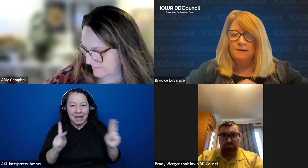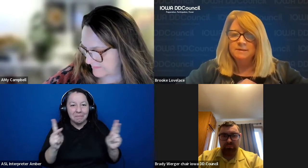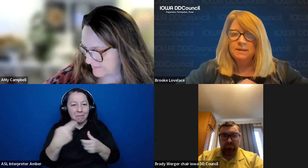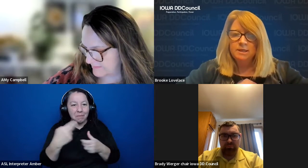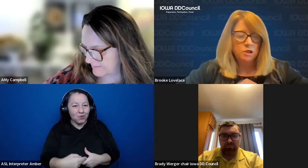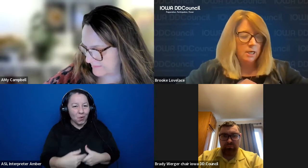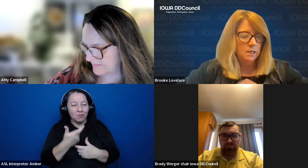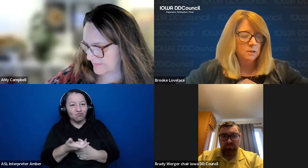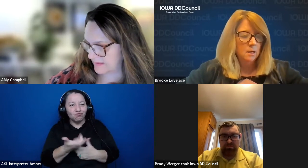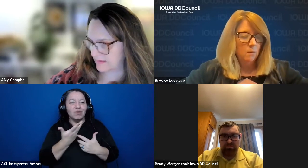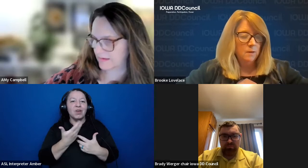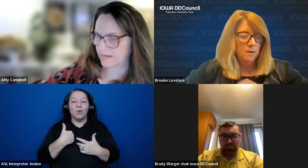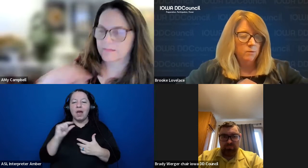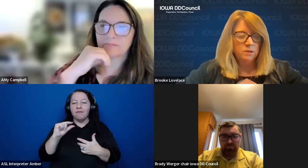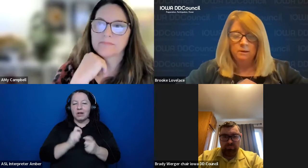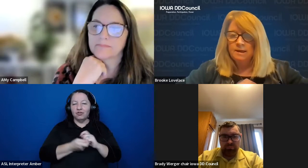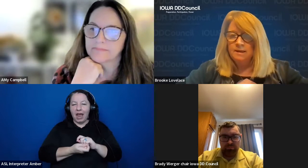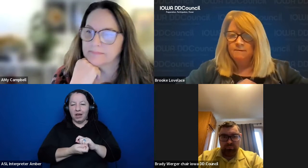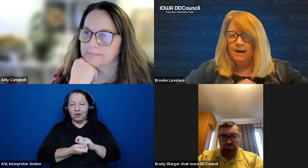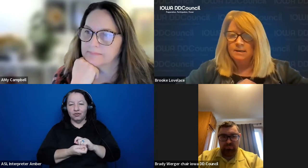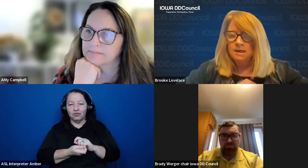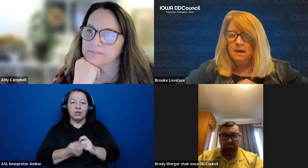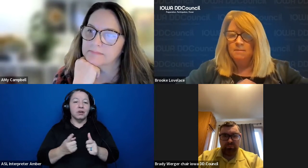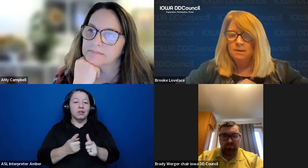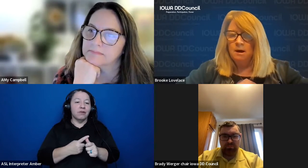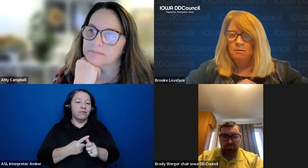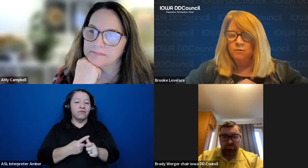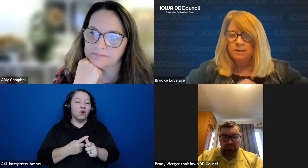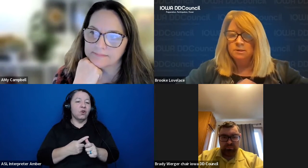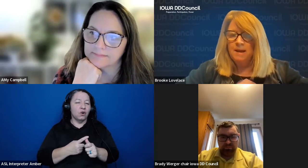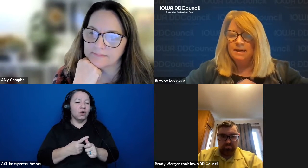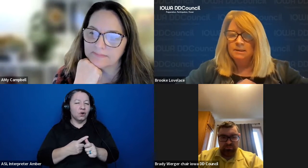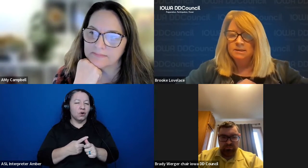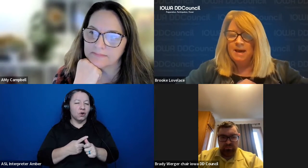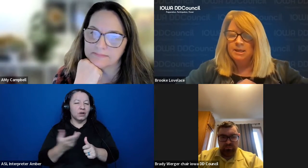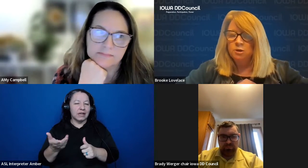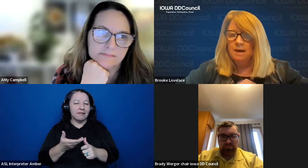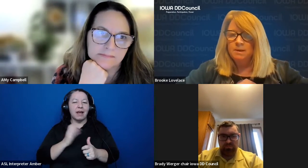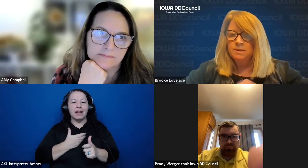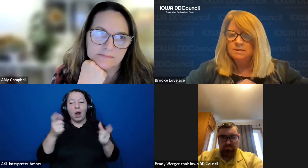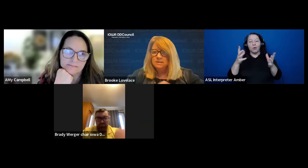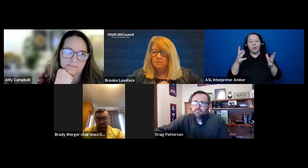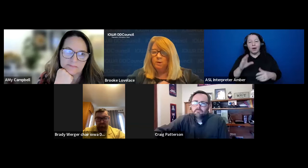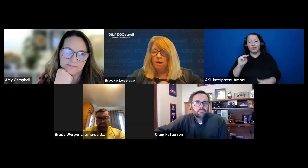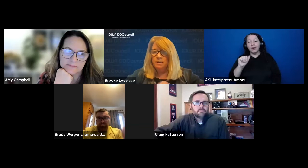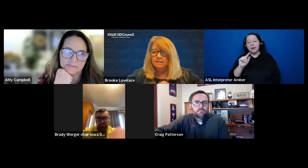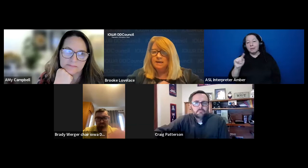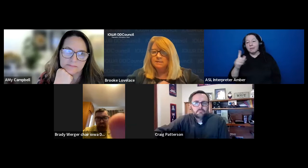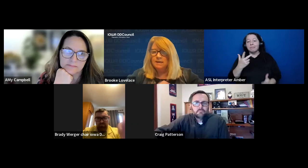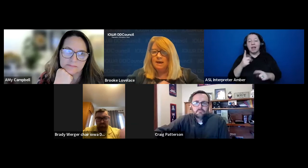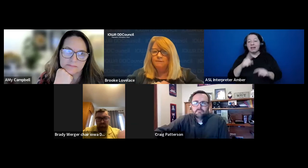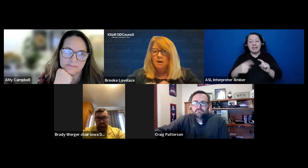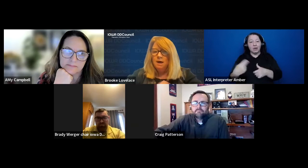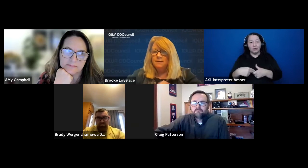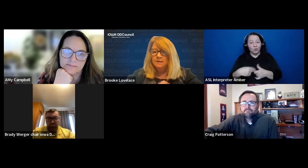We do have a slight change with the original Evite. Our director, Liz Matney, could not be with us today, but we are